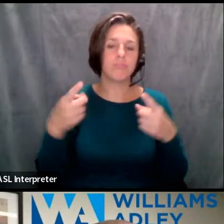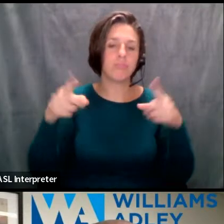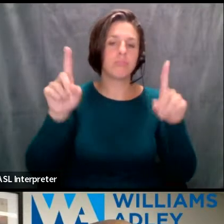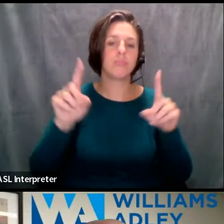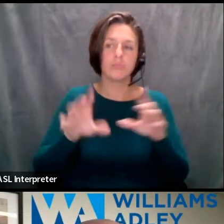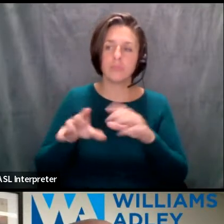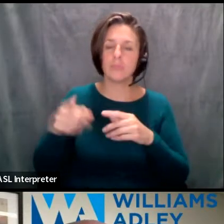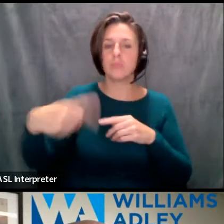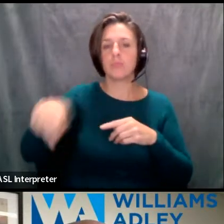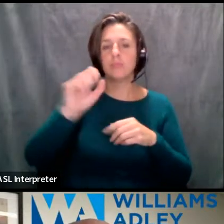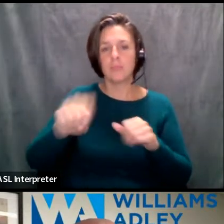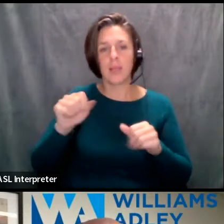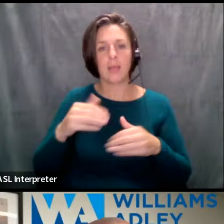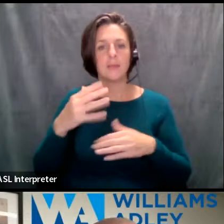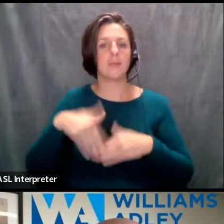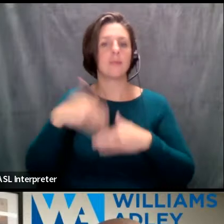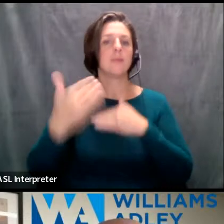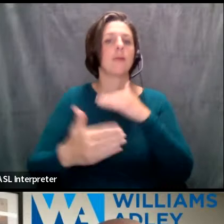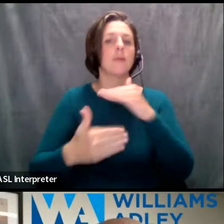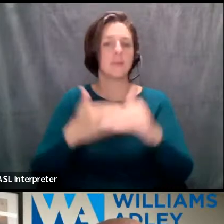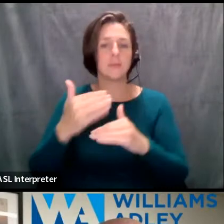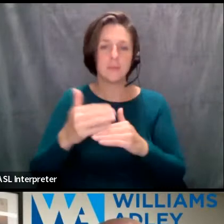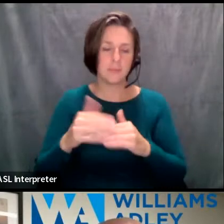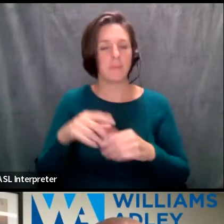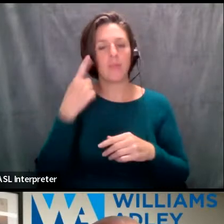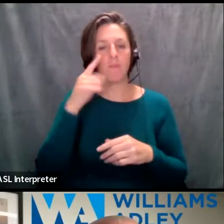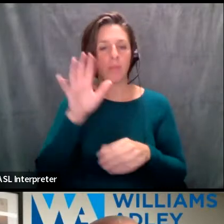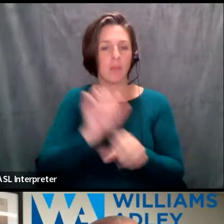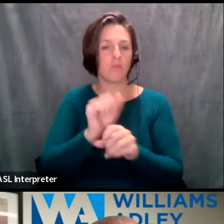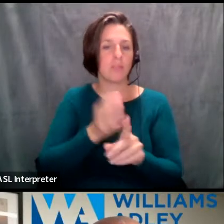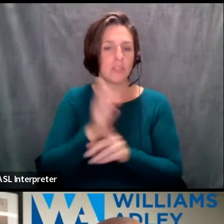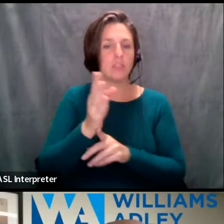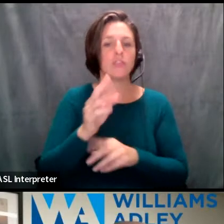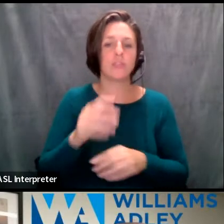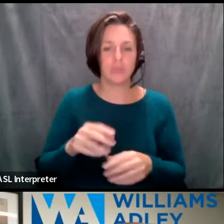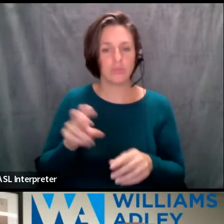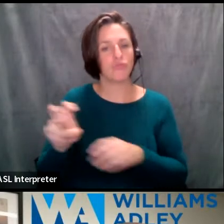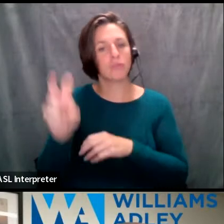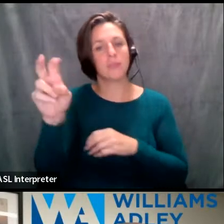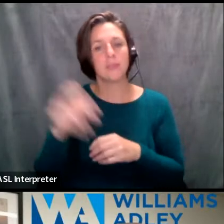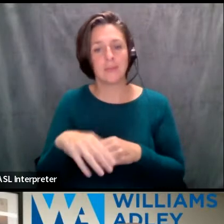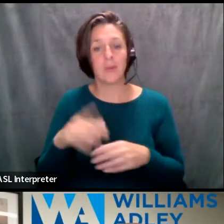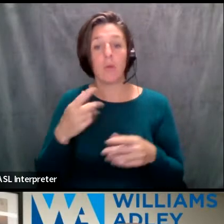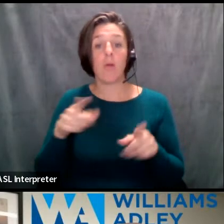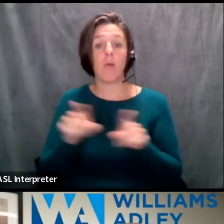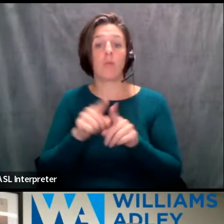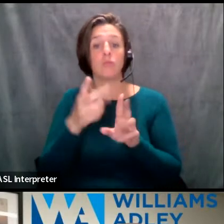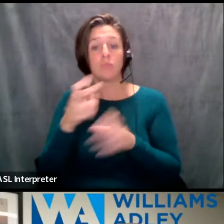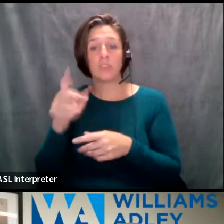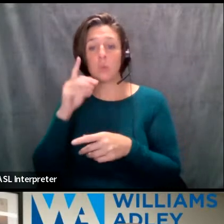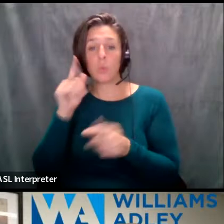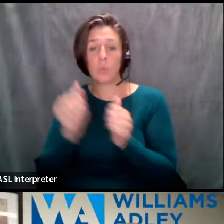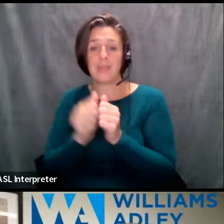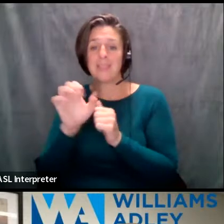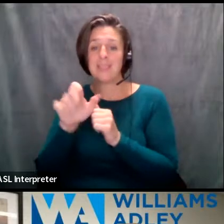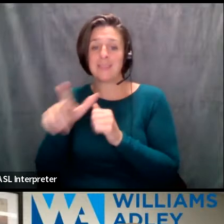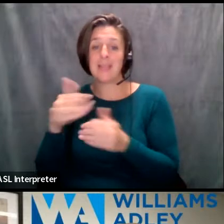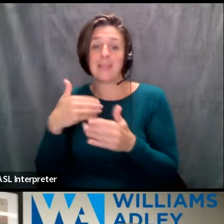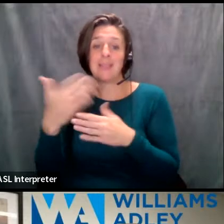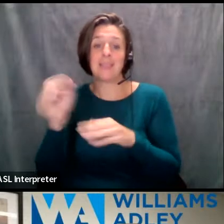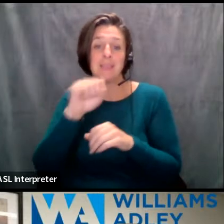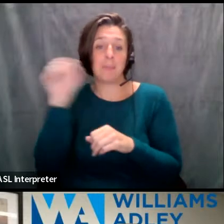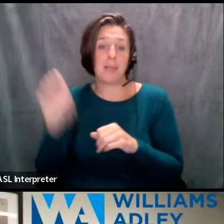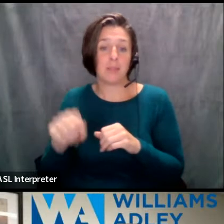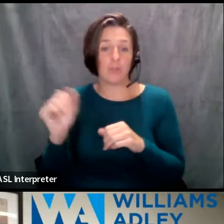career journeys. We're also making a transition with ESL. Each semester, all of our ESL students are required to